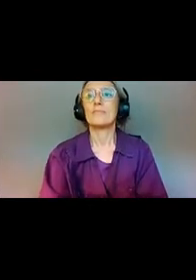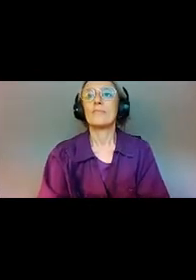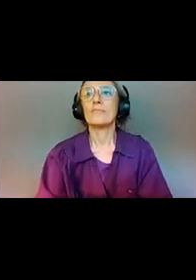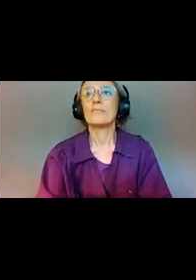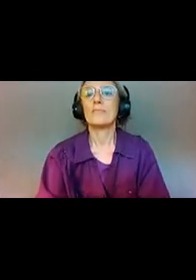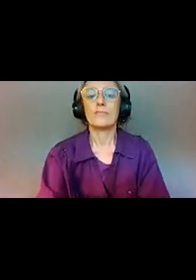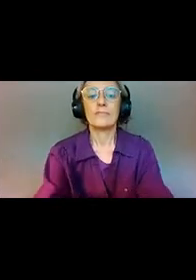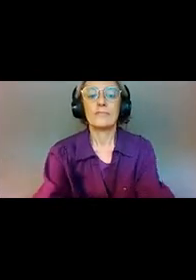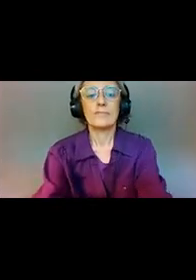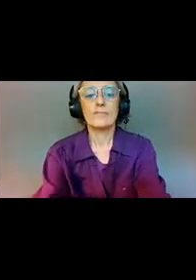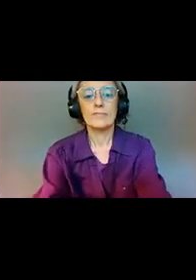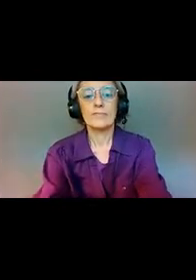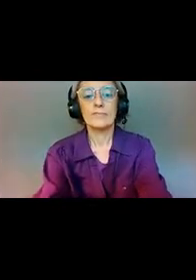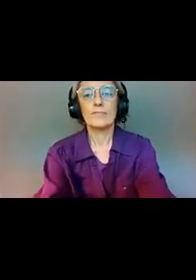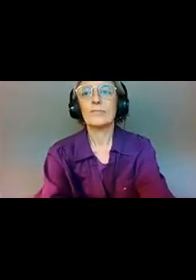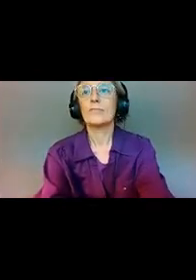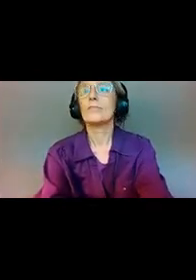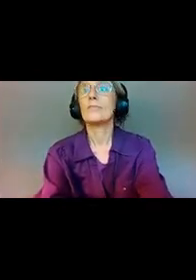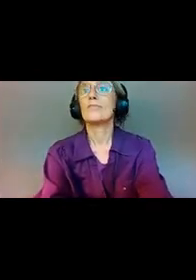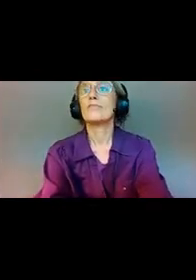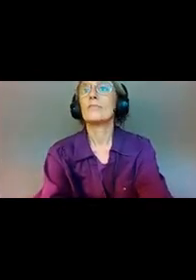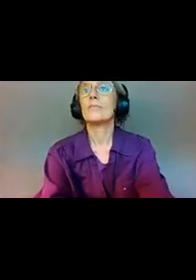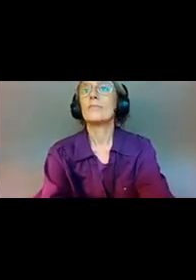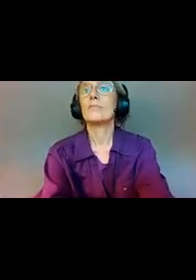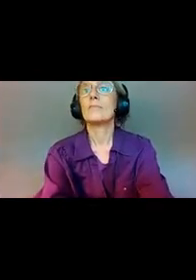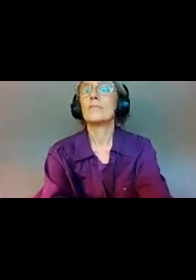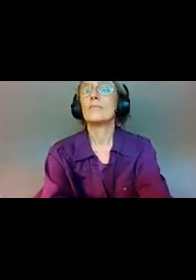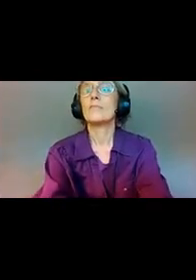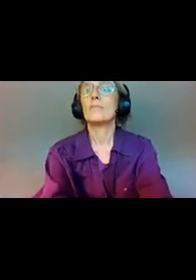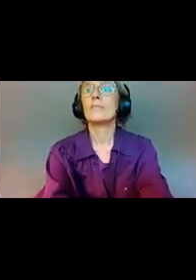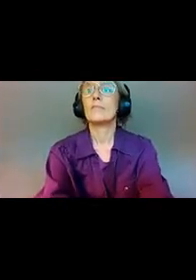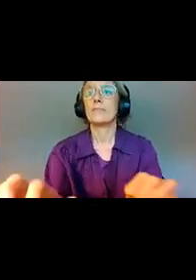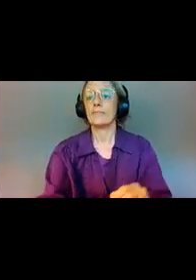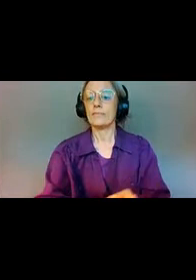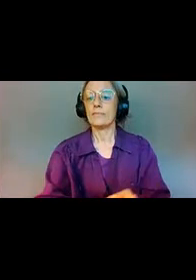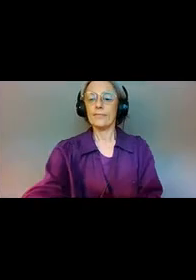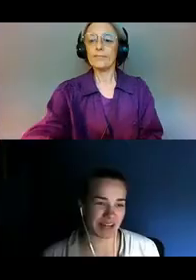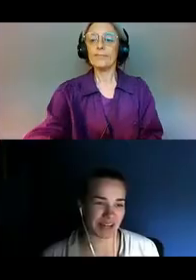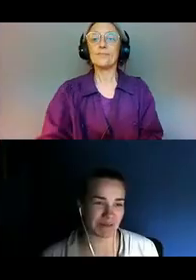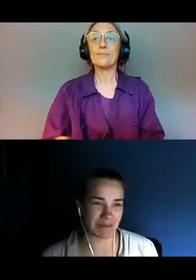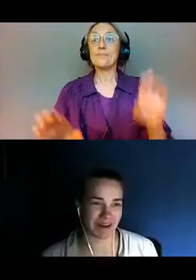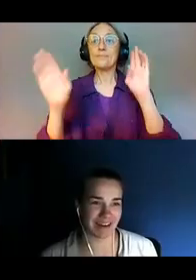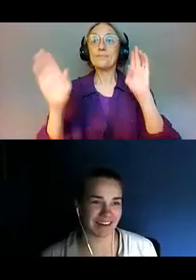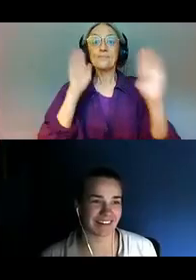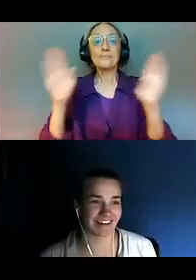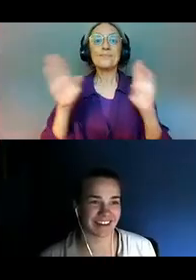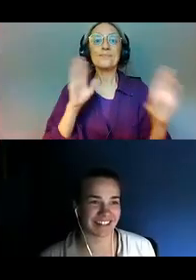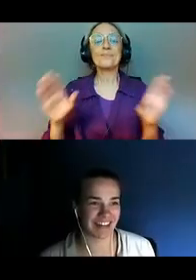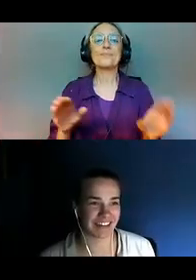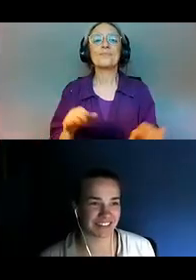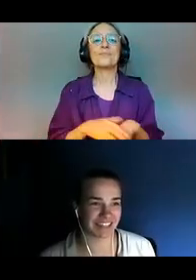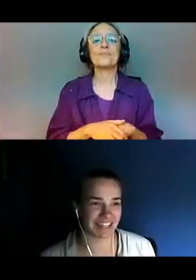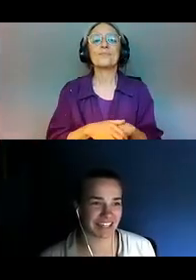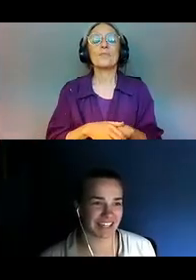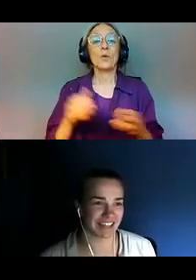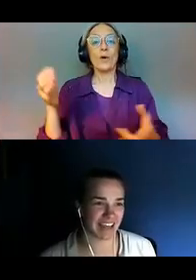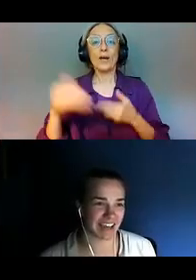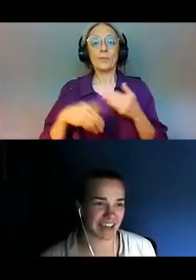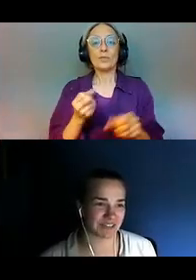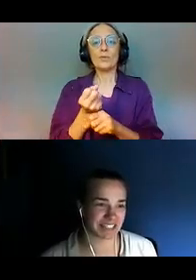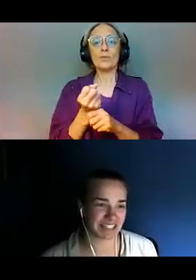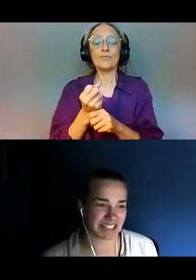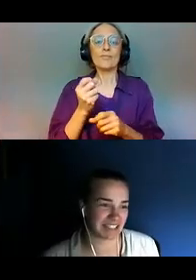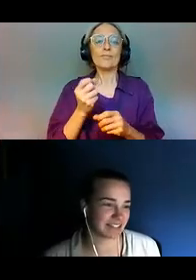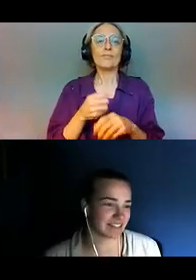Hello, everyone, and welcome to today's semi-annual progress reporting webinar on